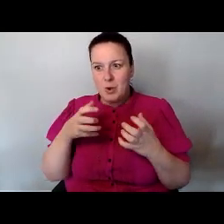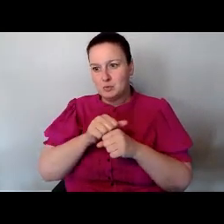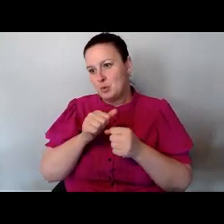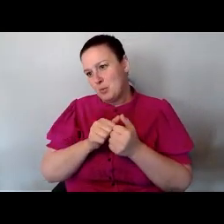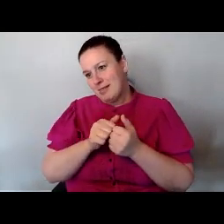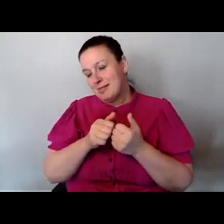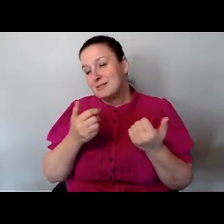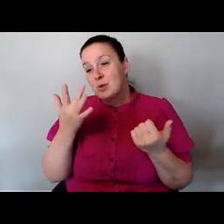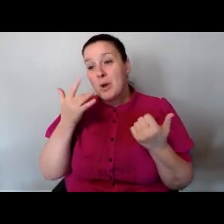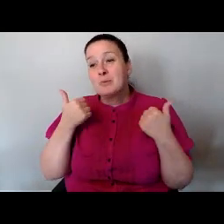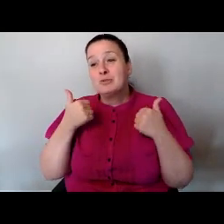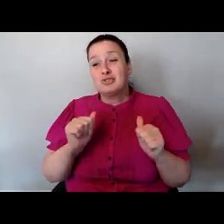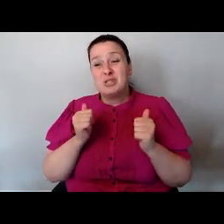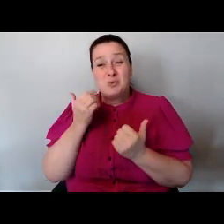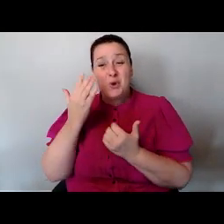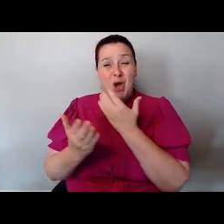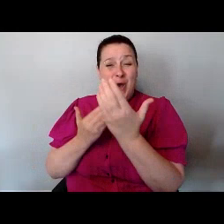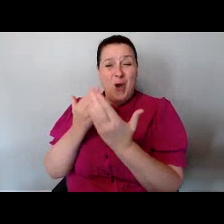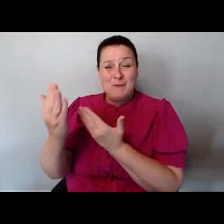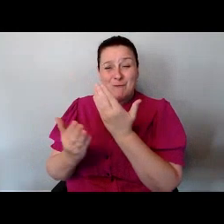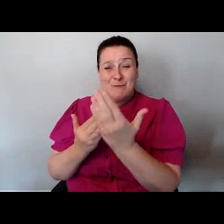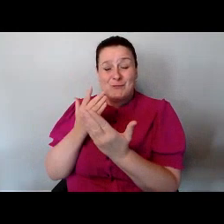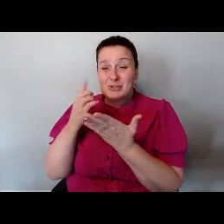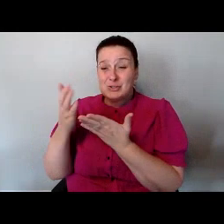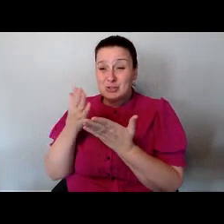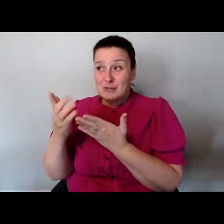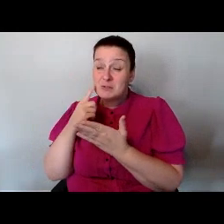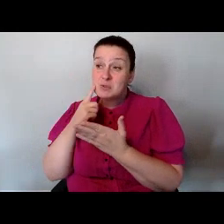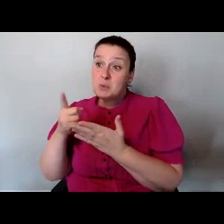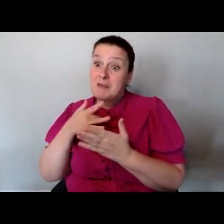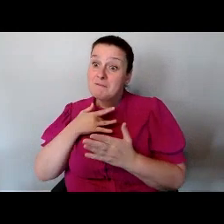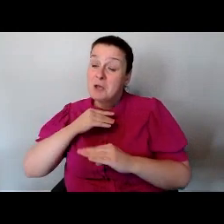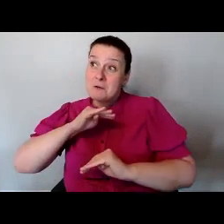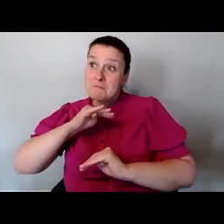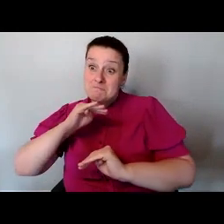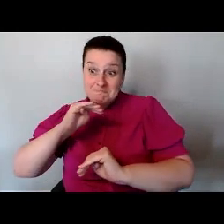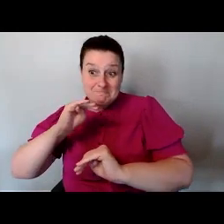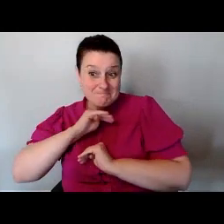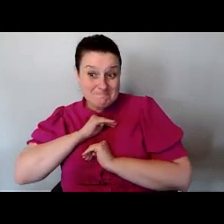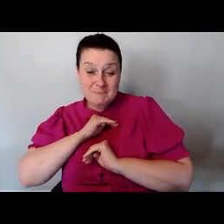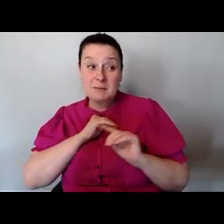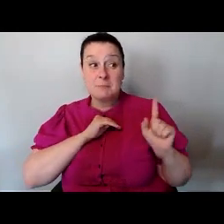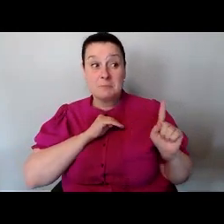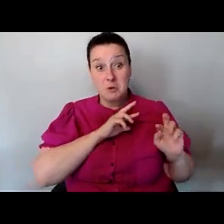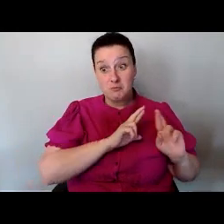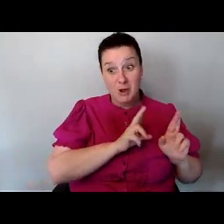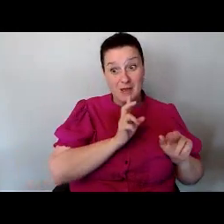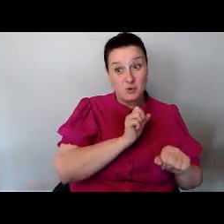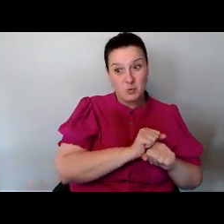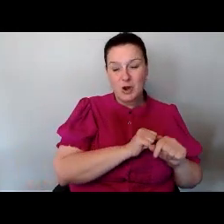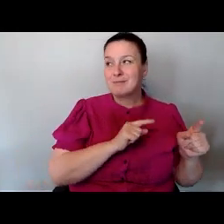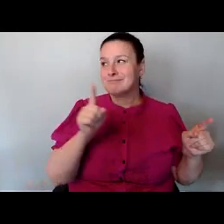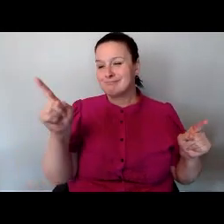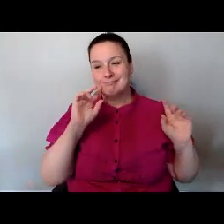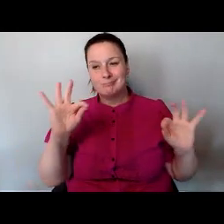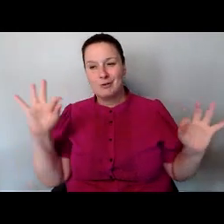why we're trying to offer some of these services on our end, so that when we've got folks that are ready for work, we've got these